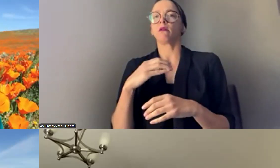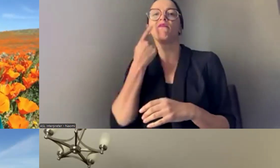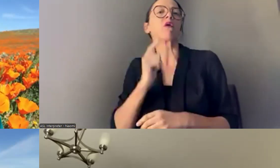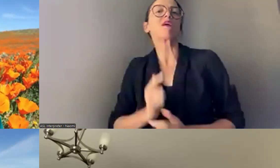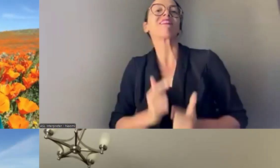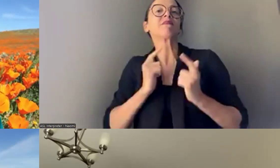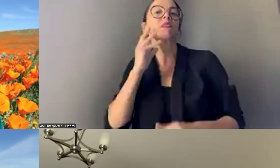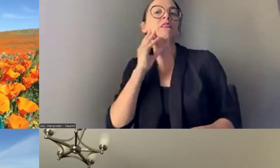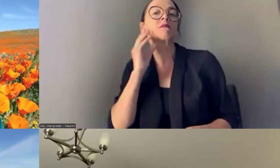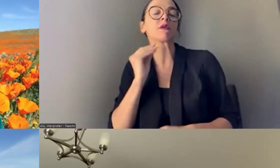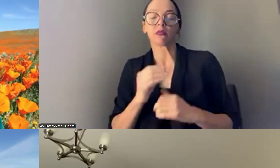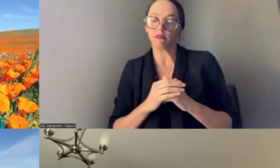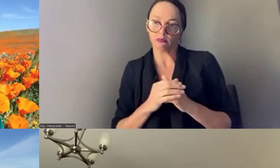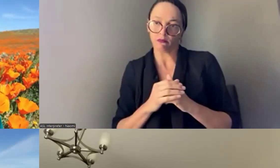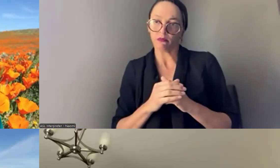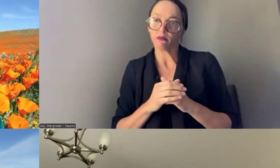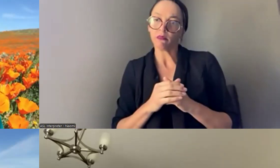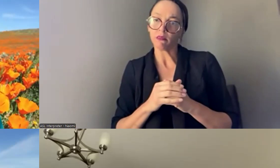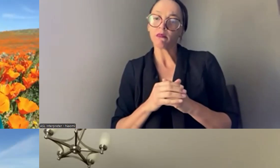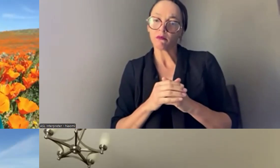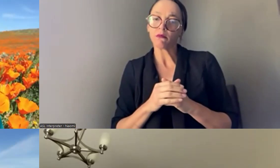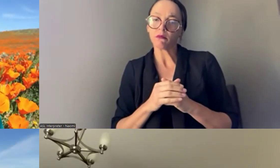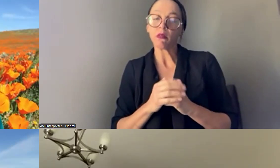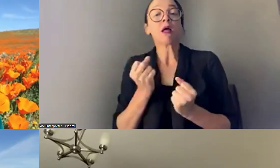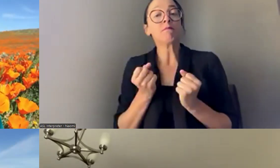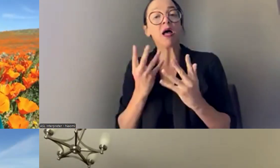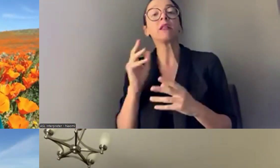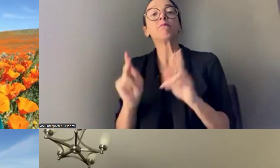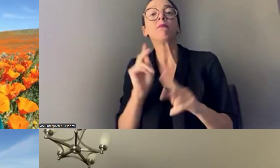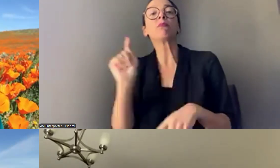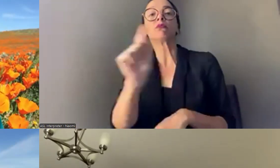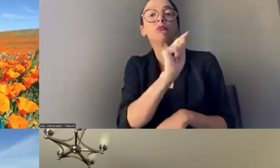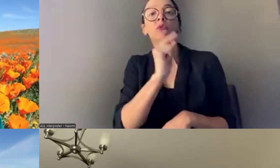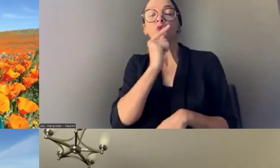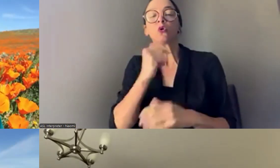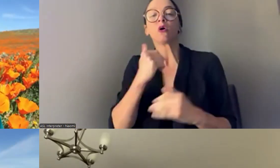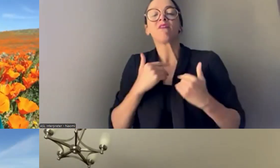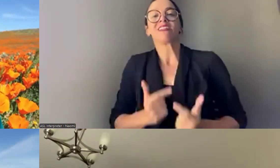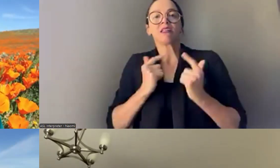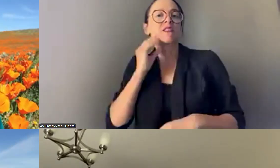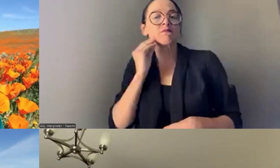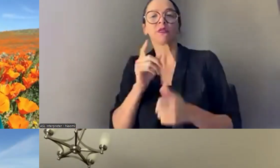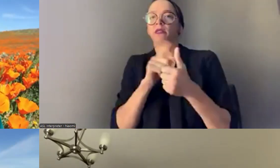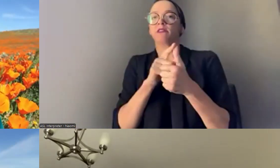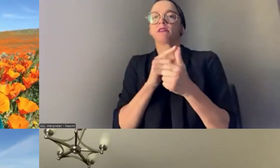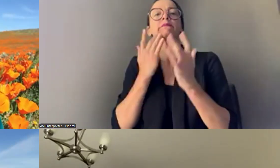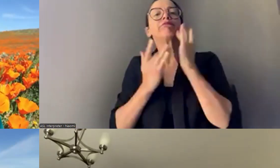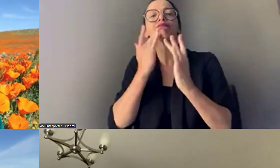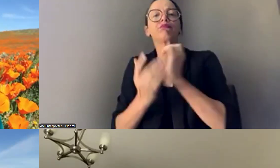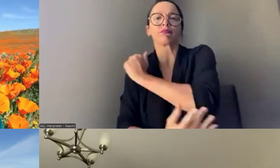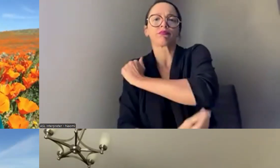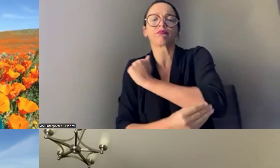particularly experienced by those who are low income, people of color, and people who have difficulty accessing